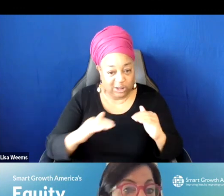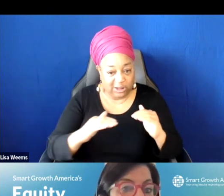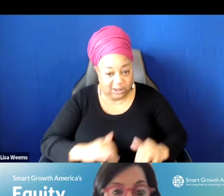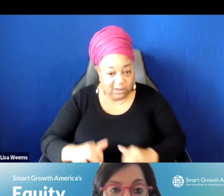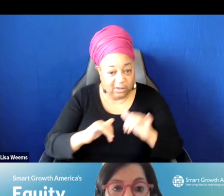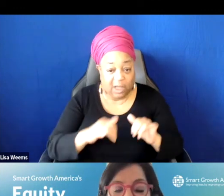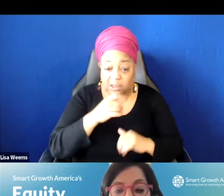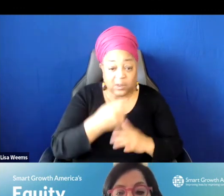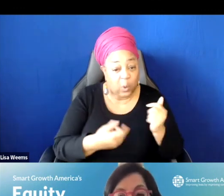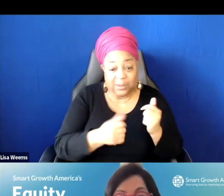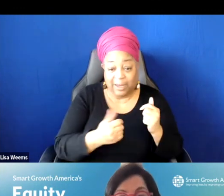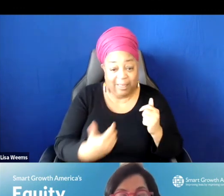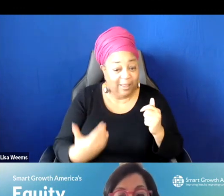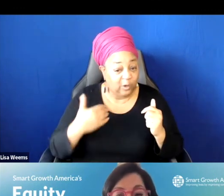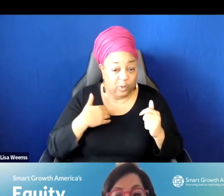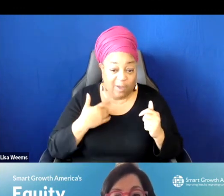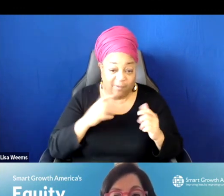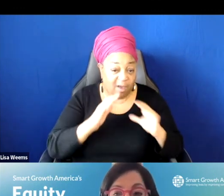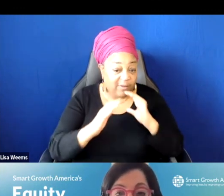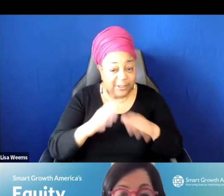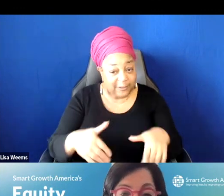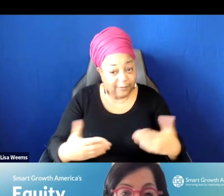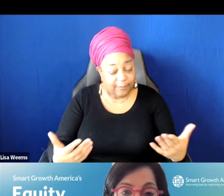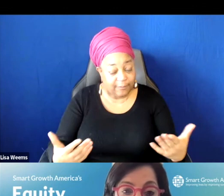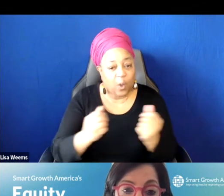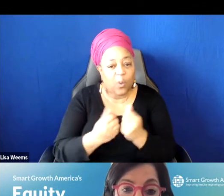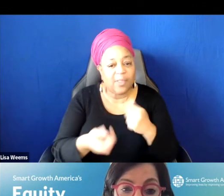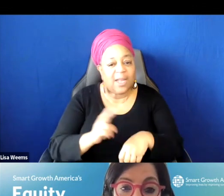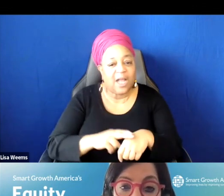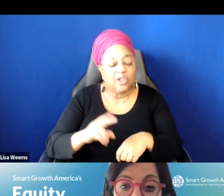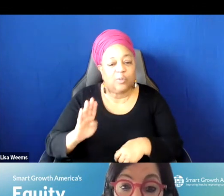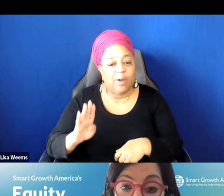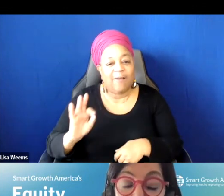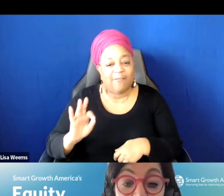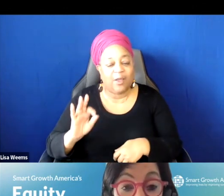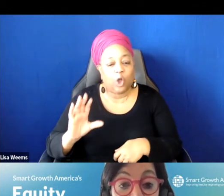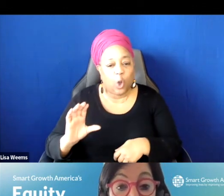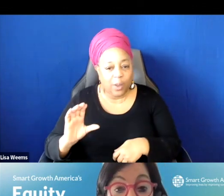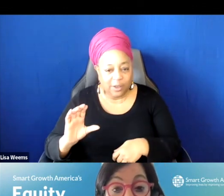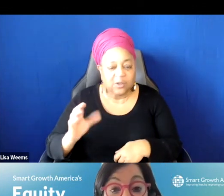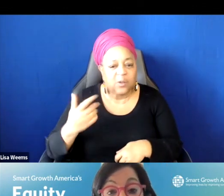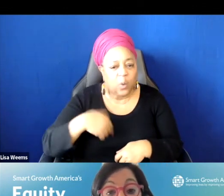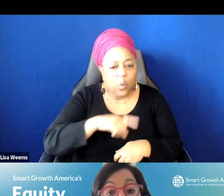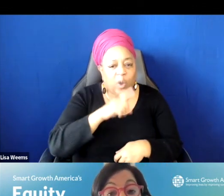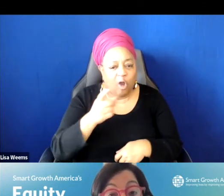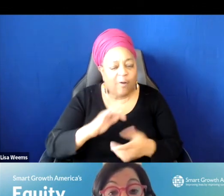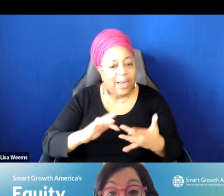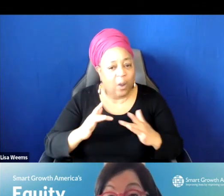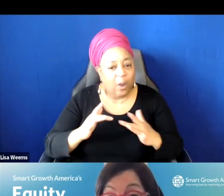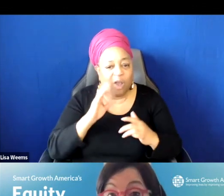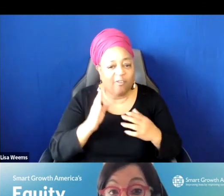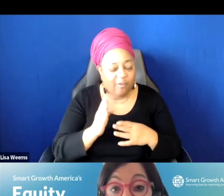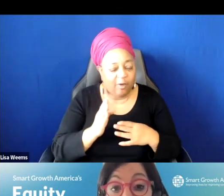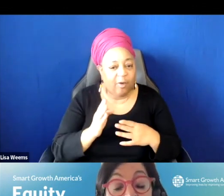conversation. And also with the National Brownfield Coalition, we are a network of practitioners, private sector,